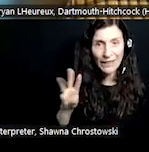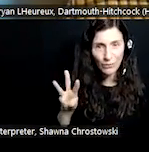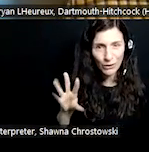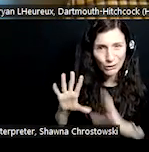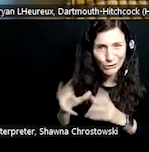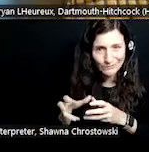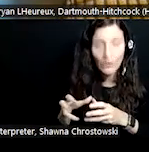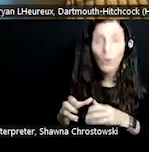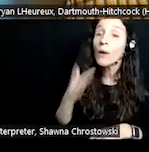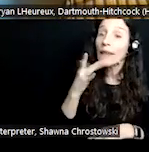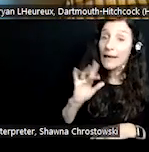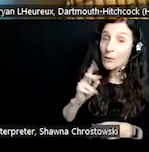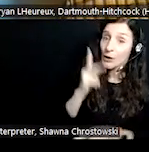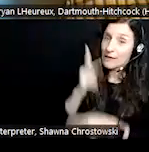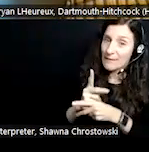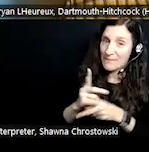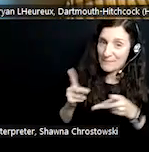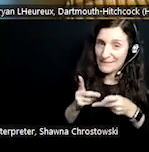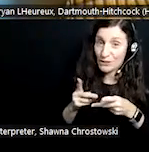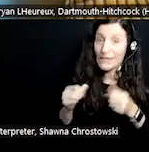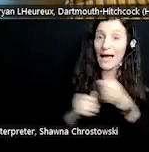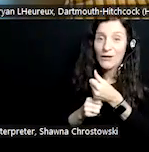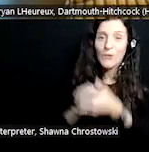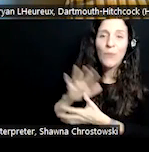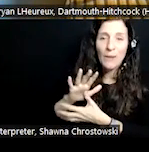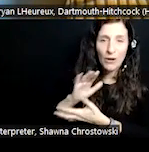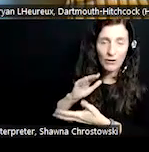maintain the positions in our primary care settings,